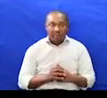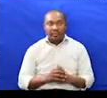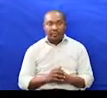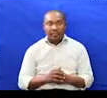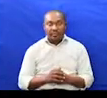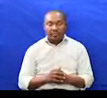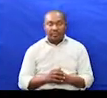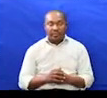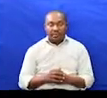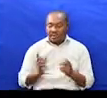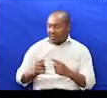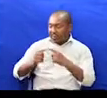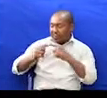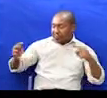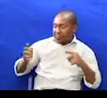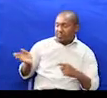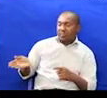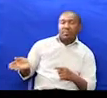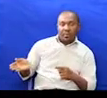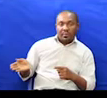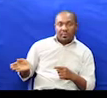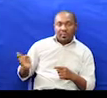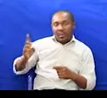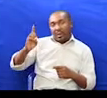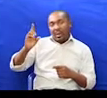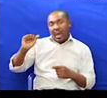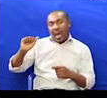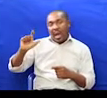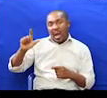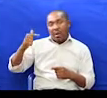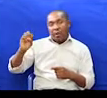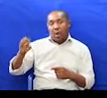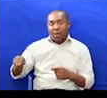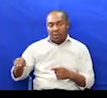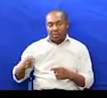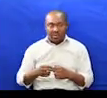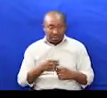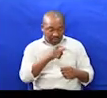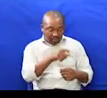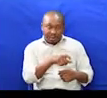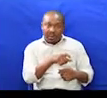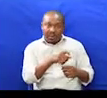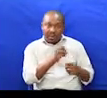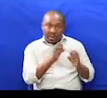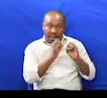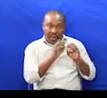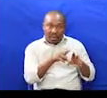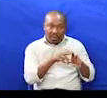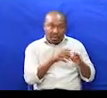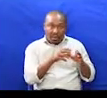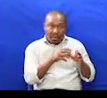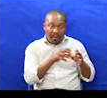be created, good. Atom can be created, good, and can be